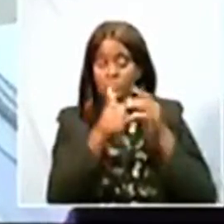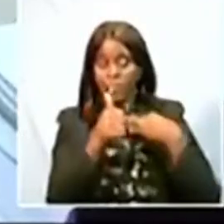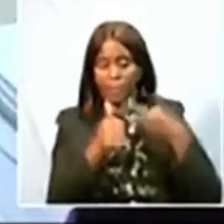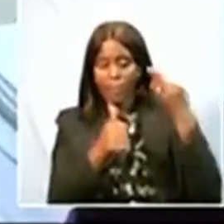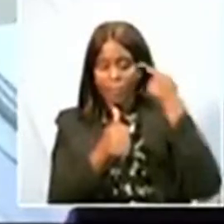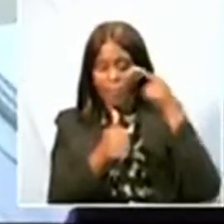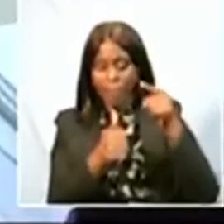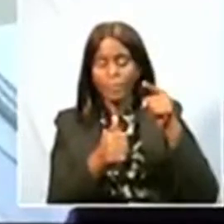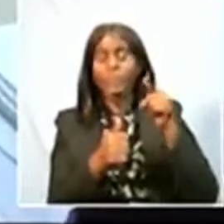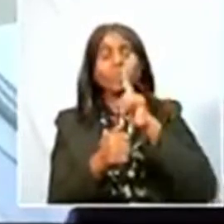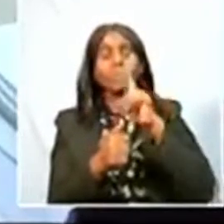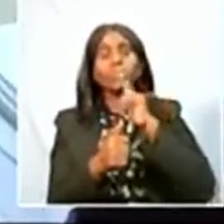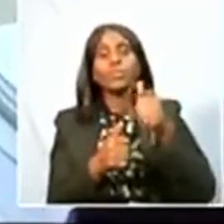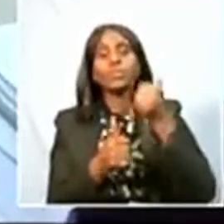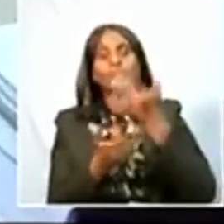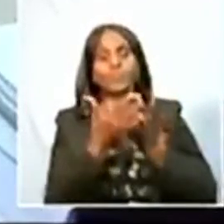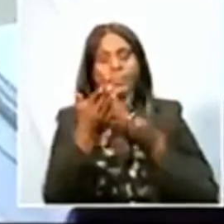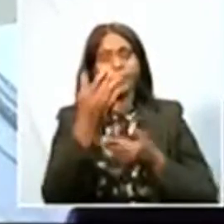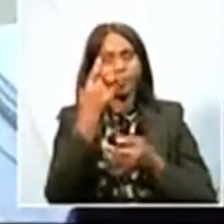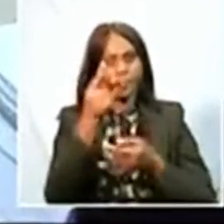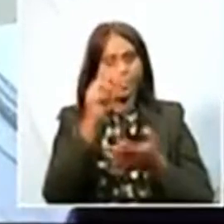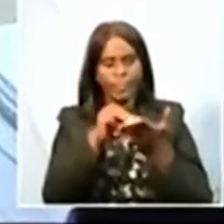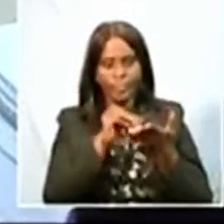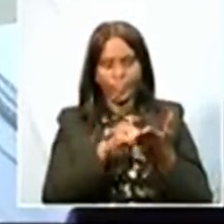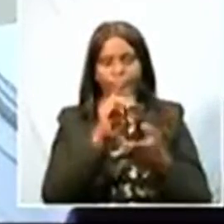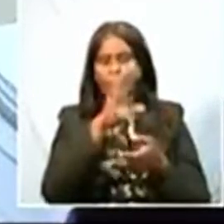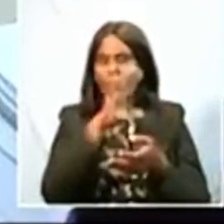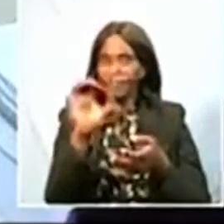for were actually bought.